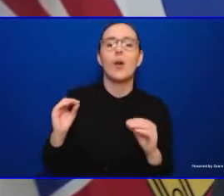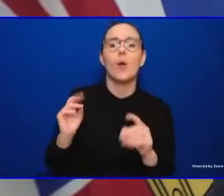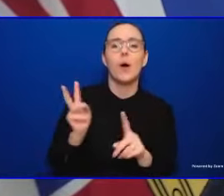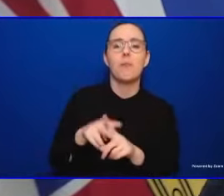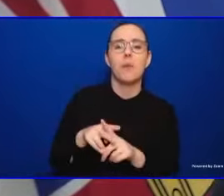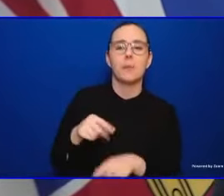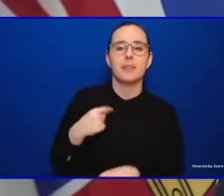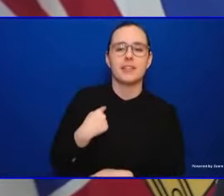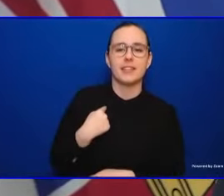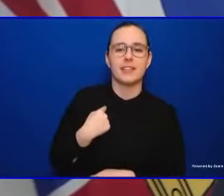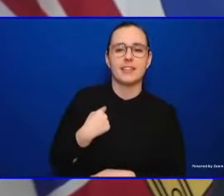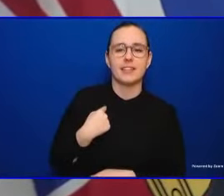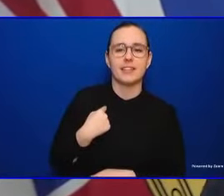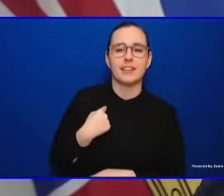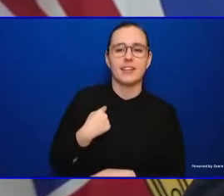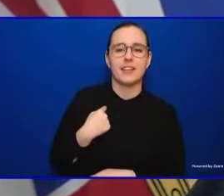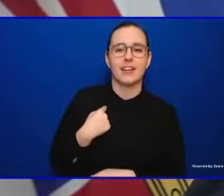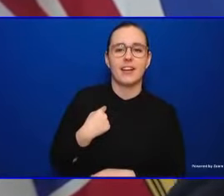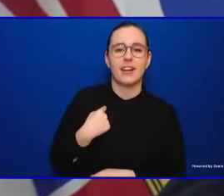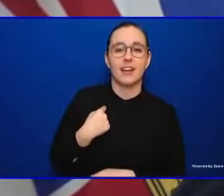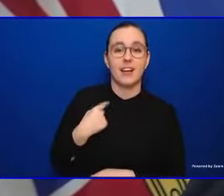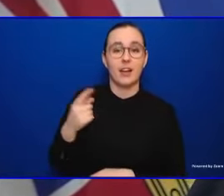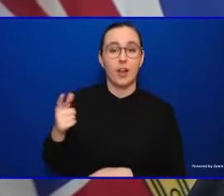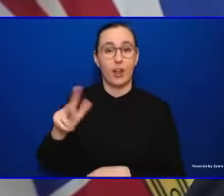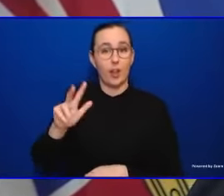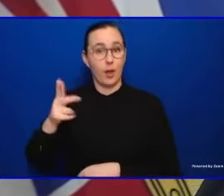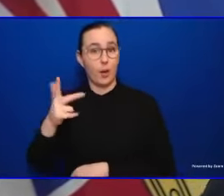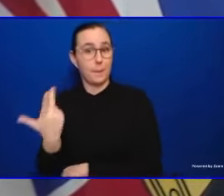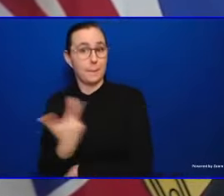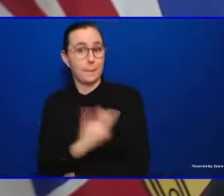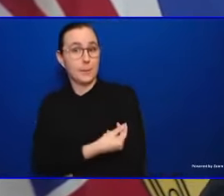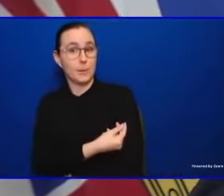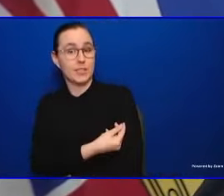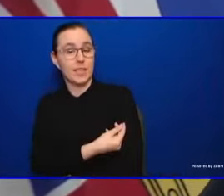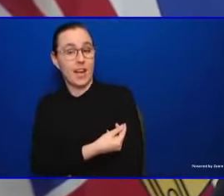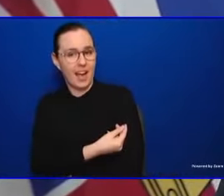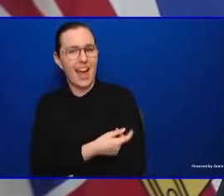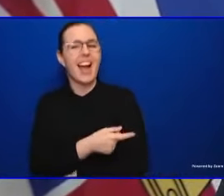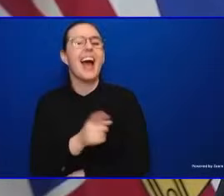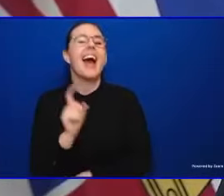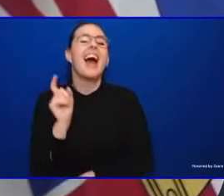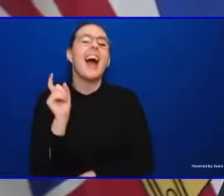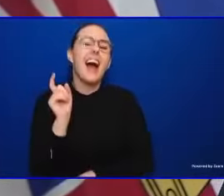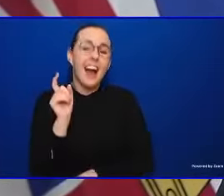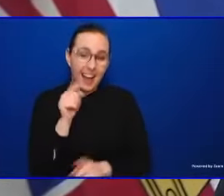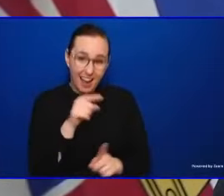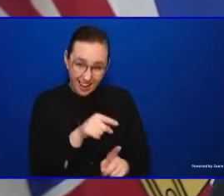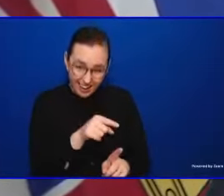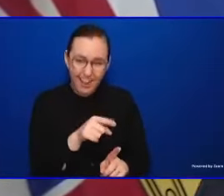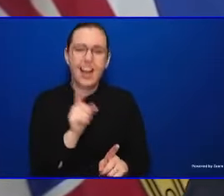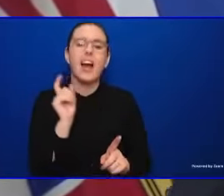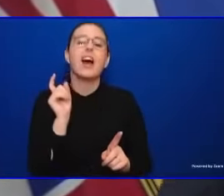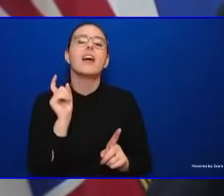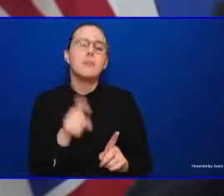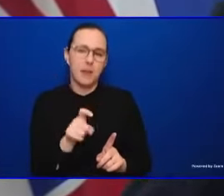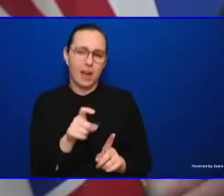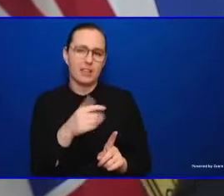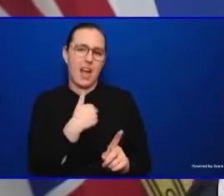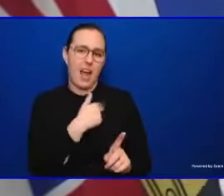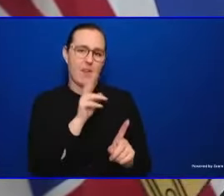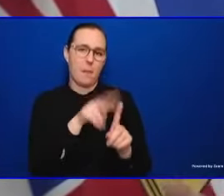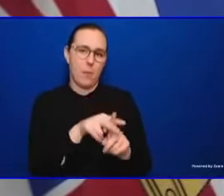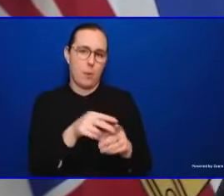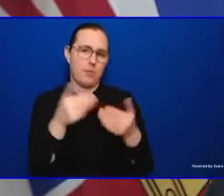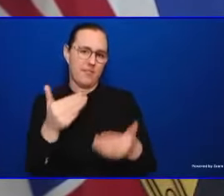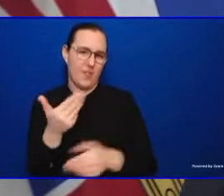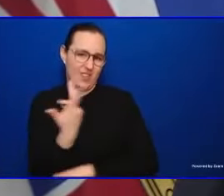Vaccination if you have an appointment, and that makes the system work better for everybody, and we've got to communicate that, and that's what I'm doing today. So there are some places